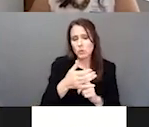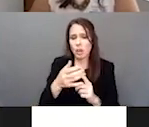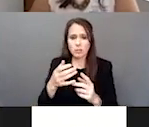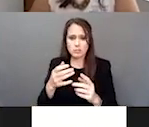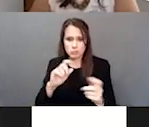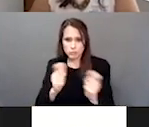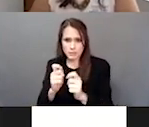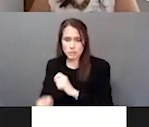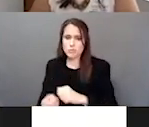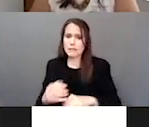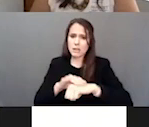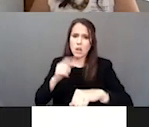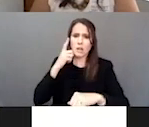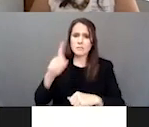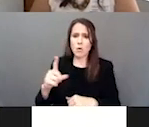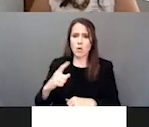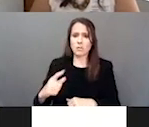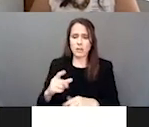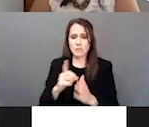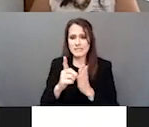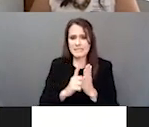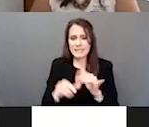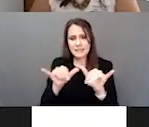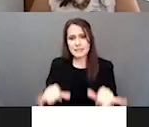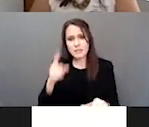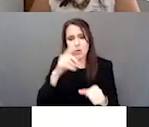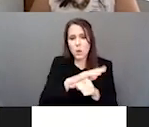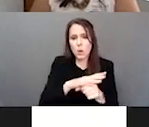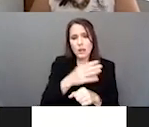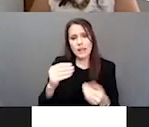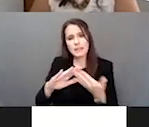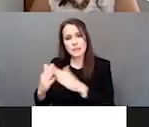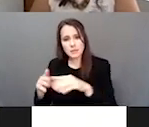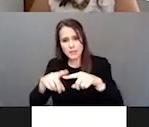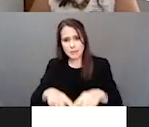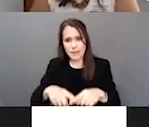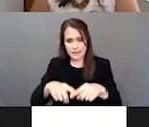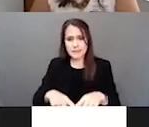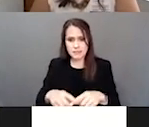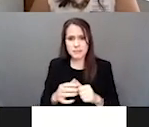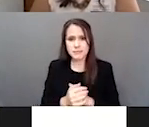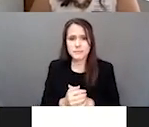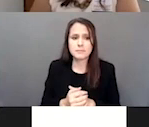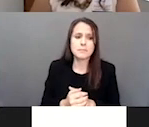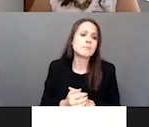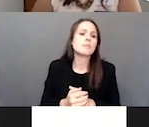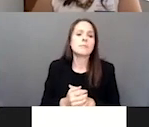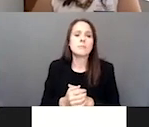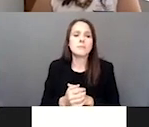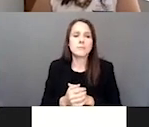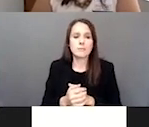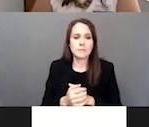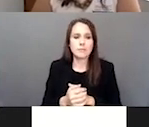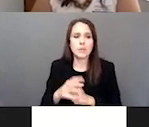autonomous design systems for local and community-based sustainment, nourishing differences. Walter Vignolo